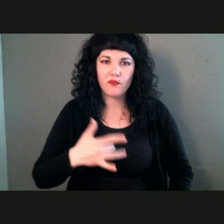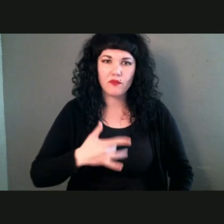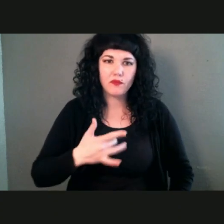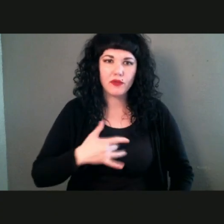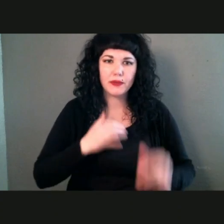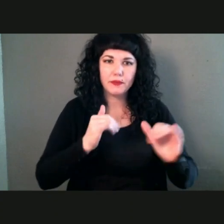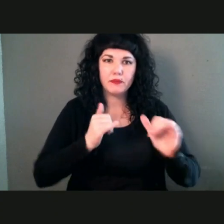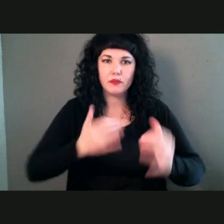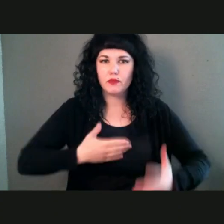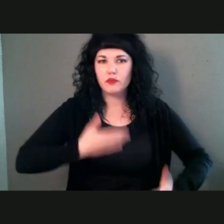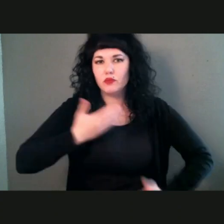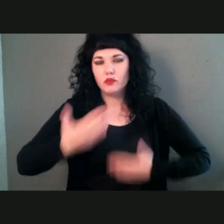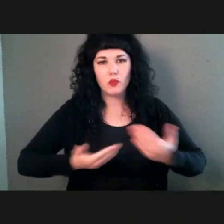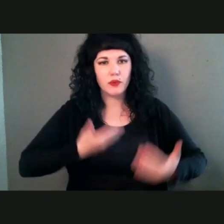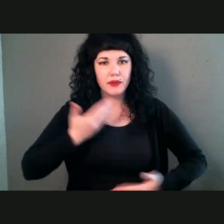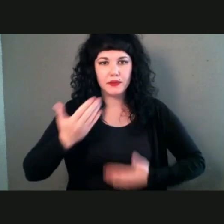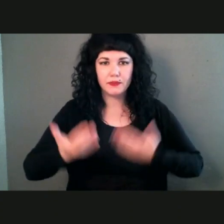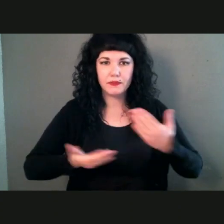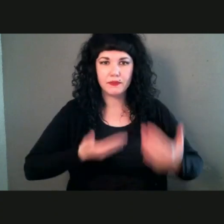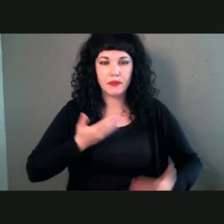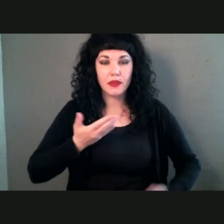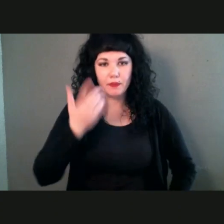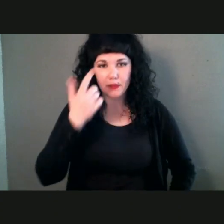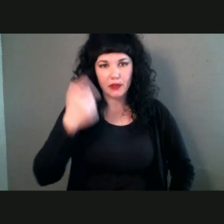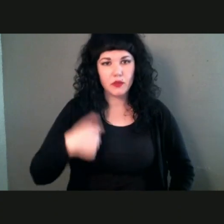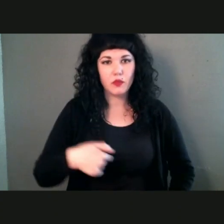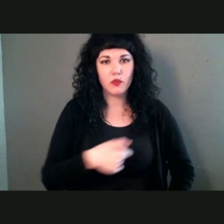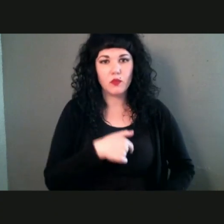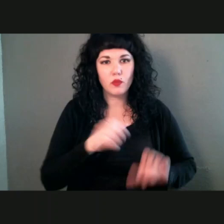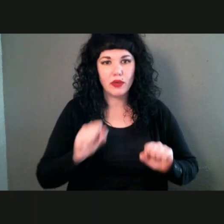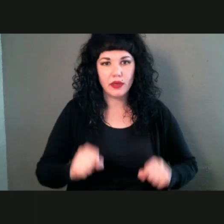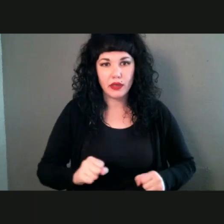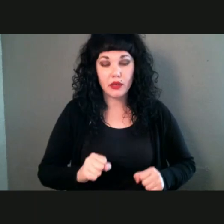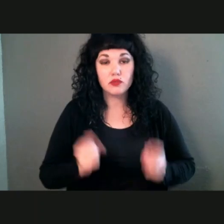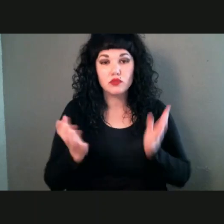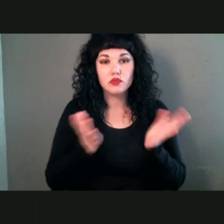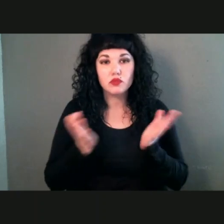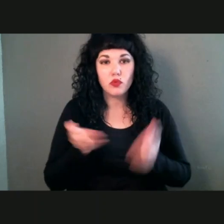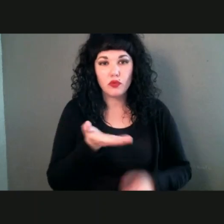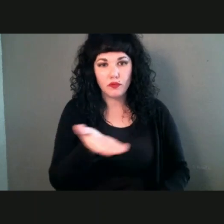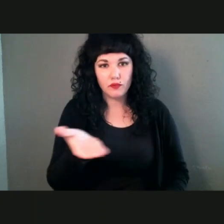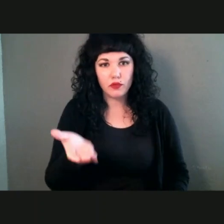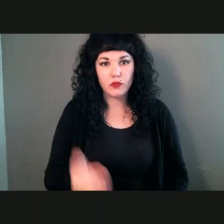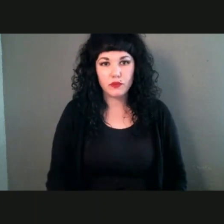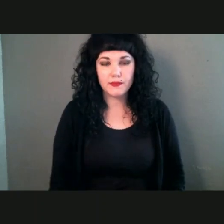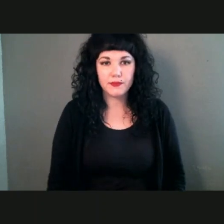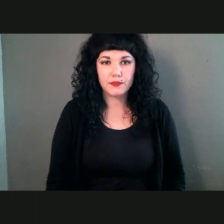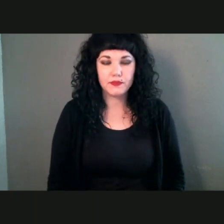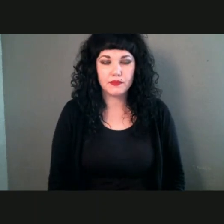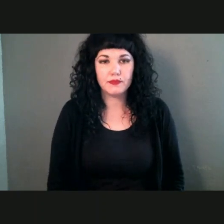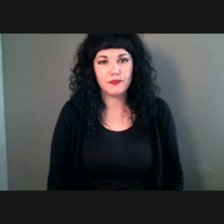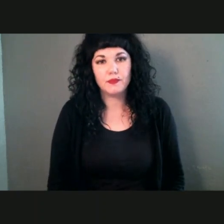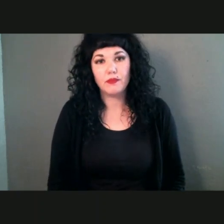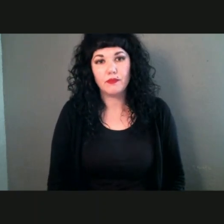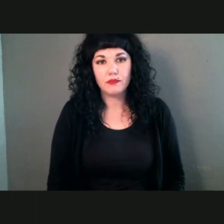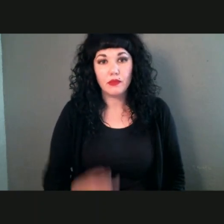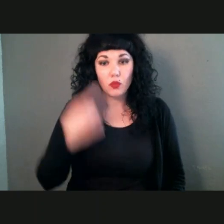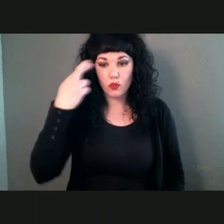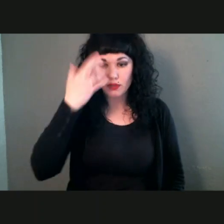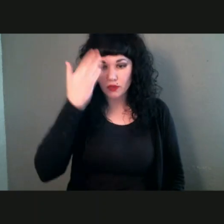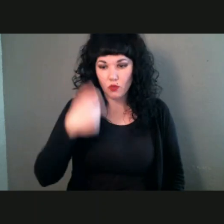to be of service to you, because that's why we are here. We are here always to present